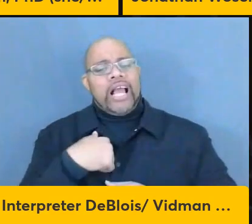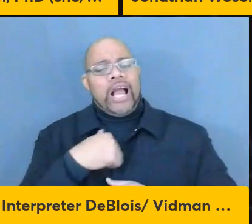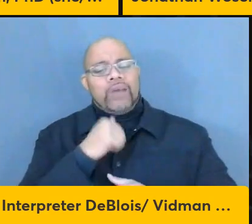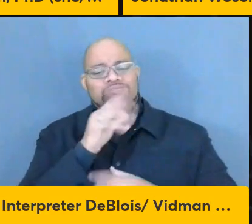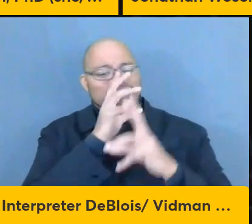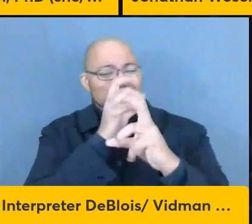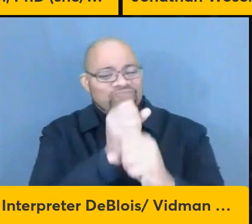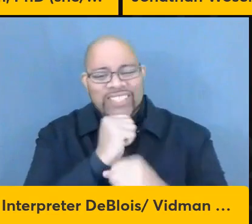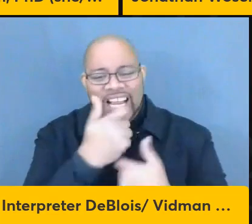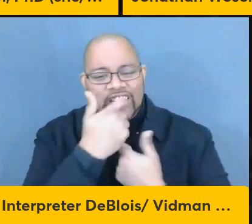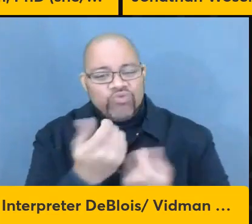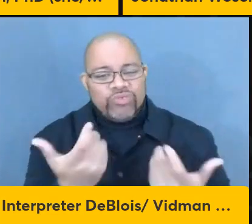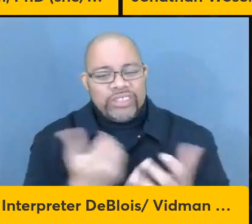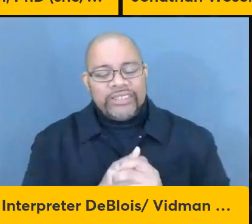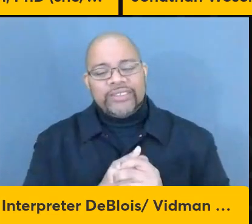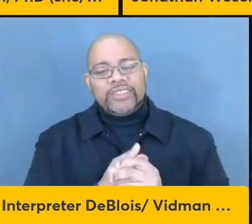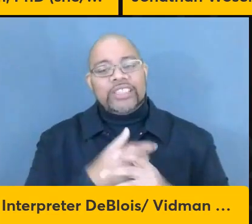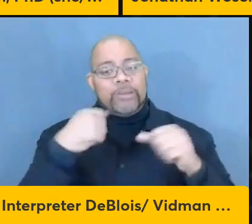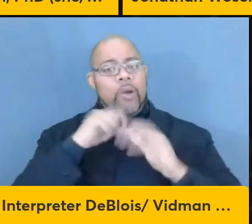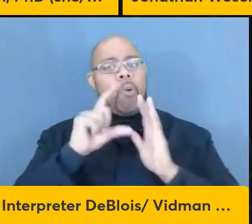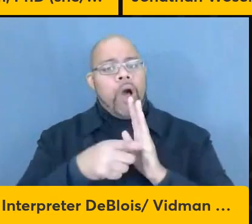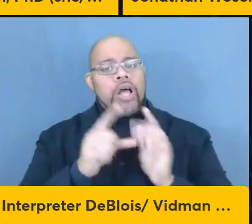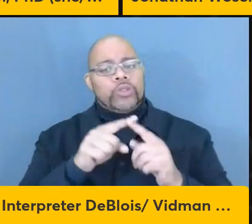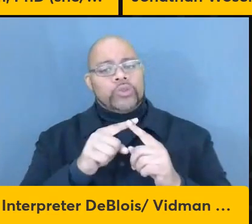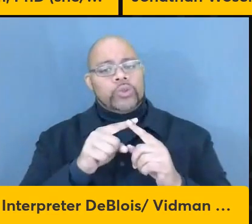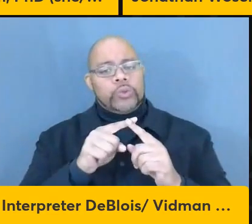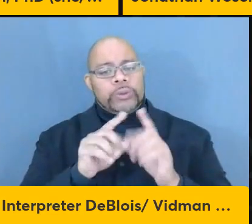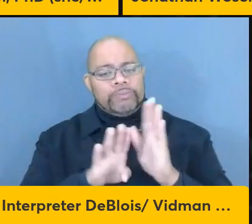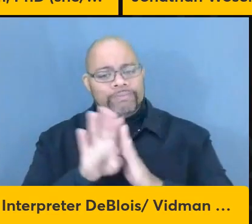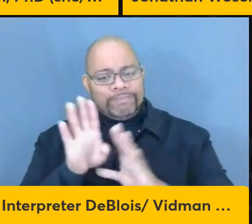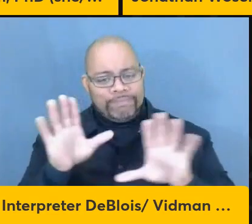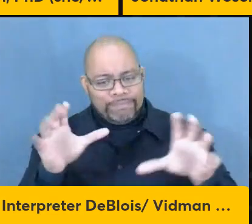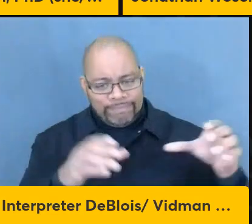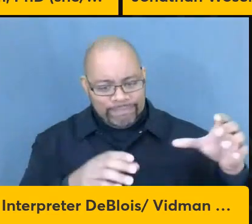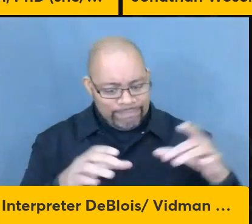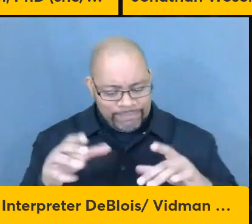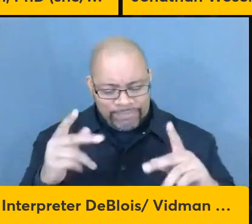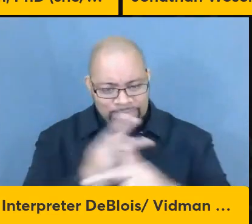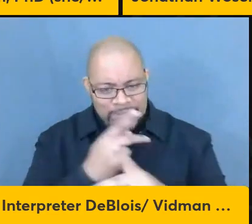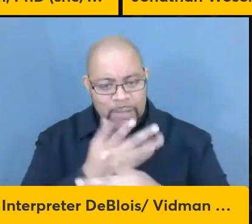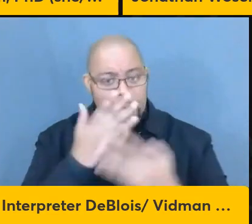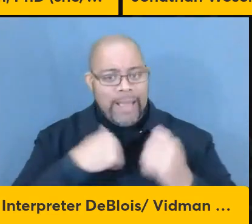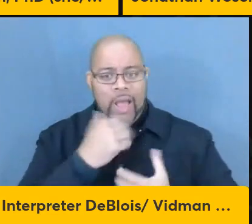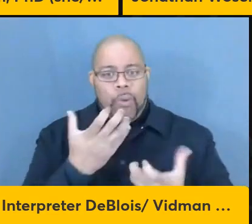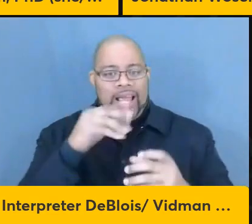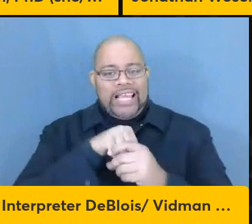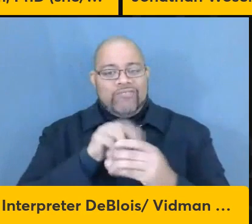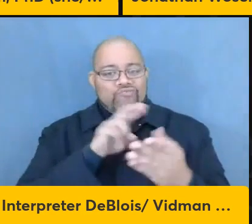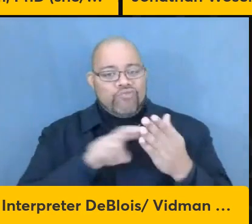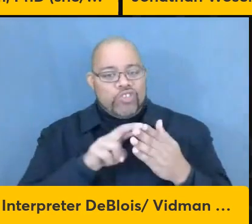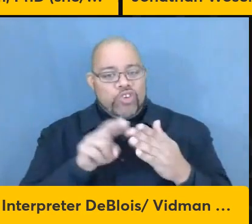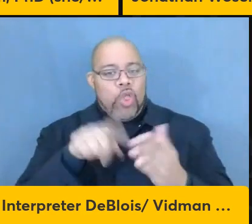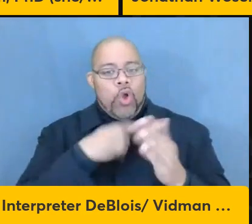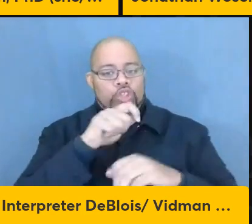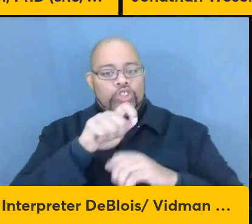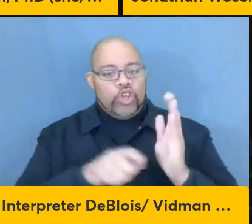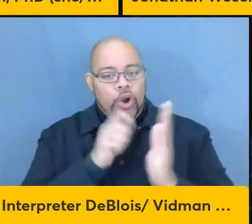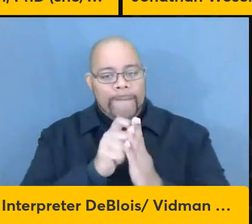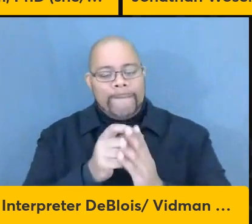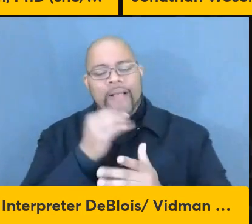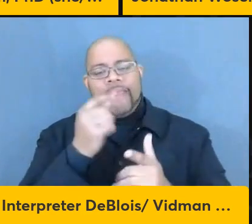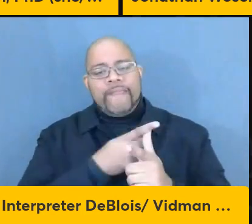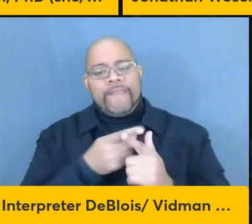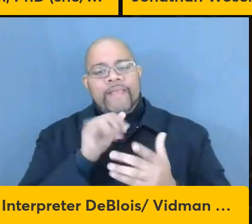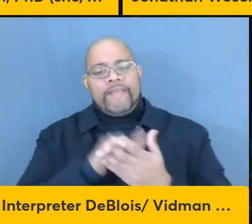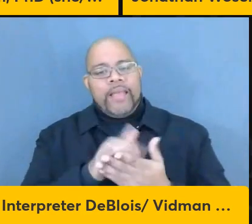as interested. It took me a while to put together that maybe I didn't want to be in research long term. And then